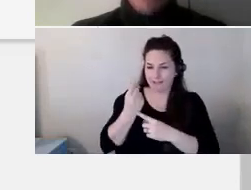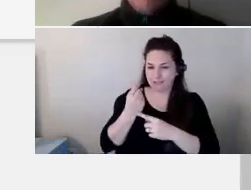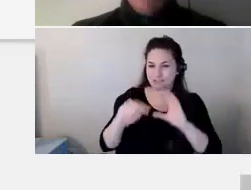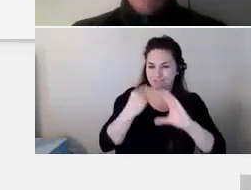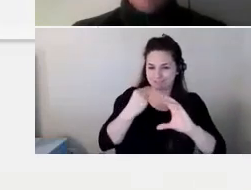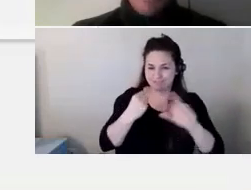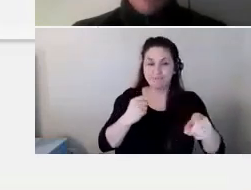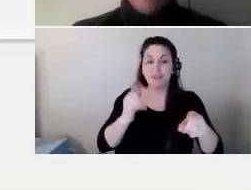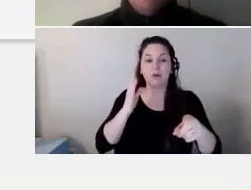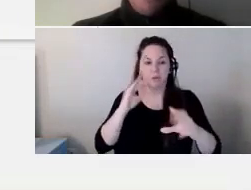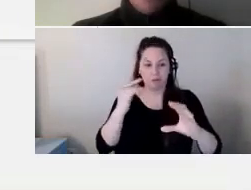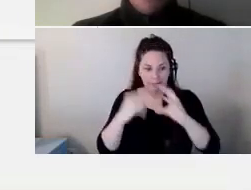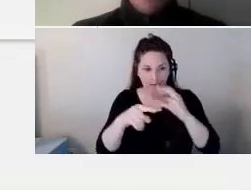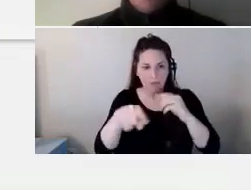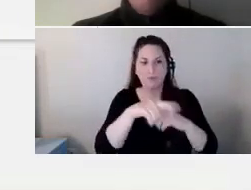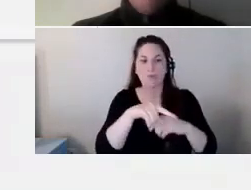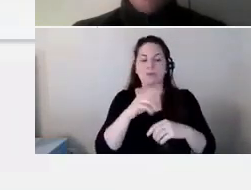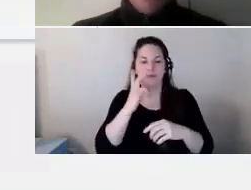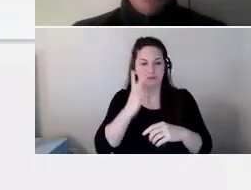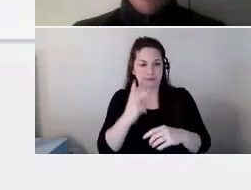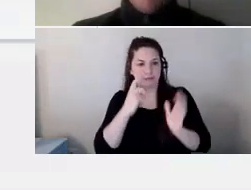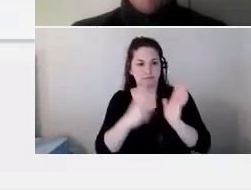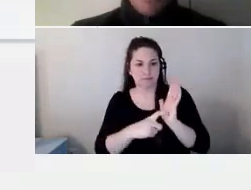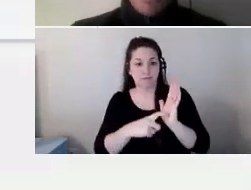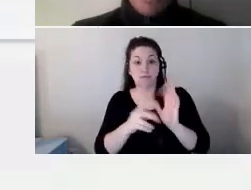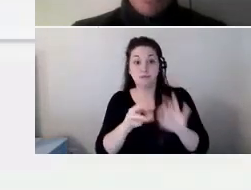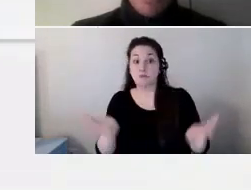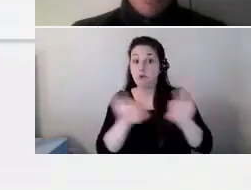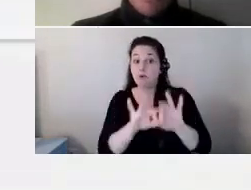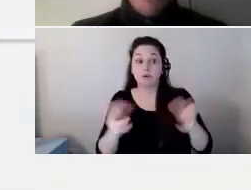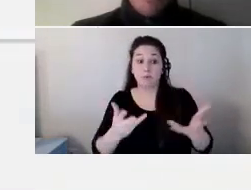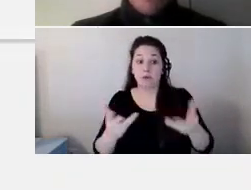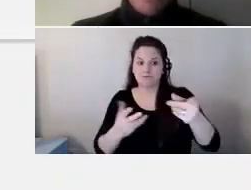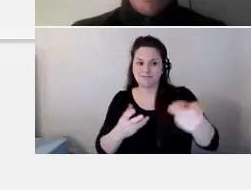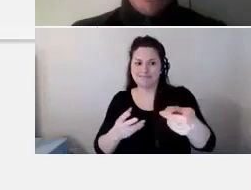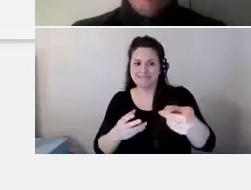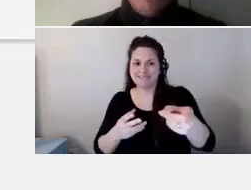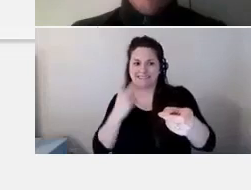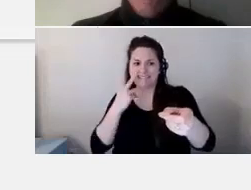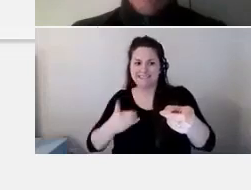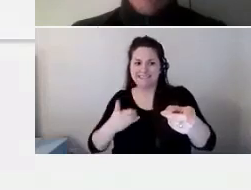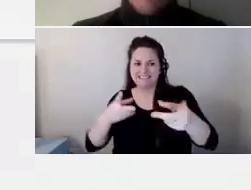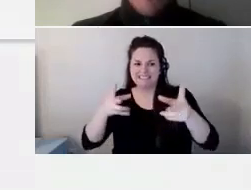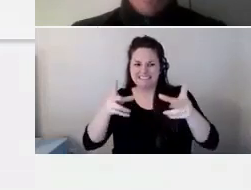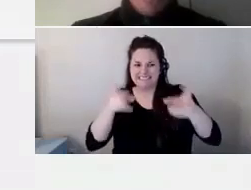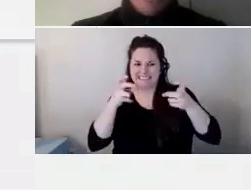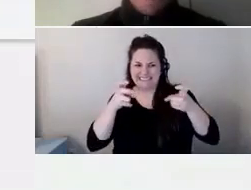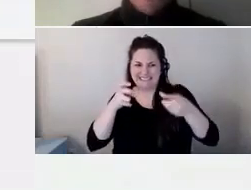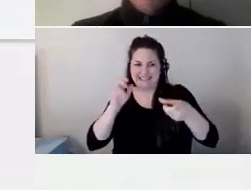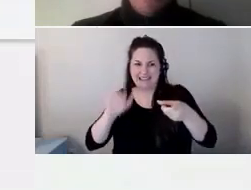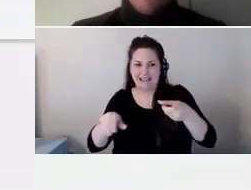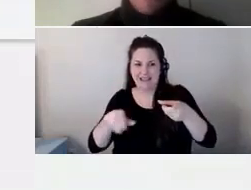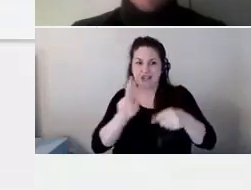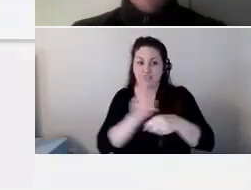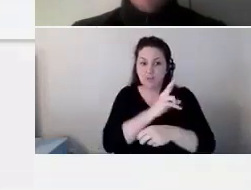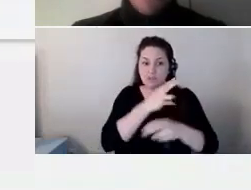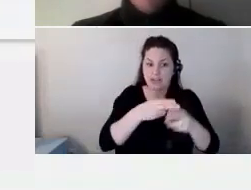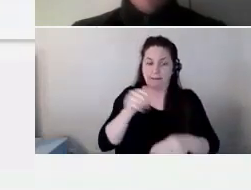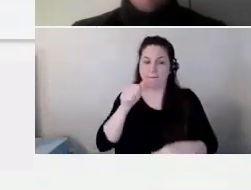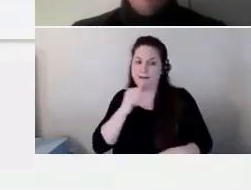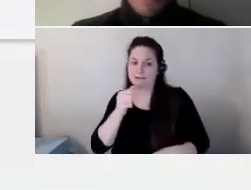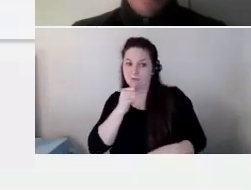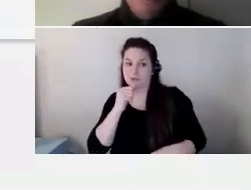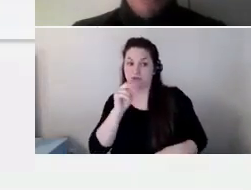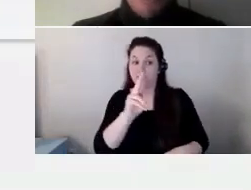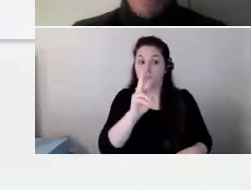mail inbox. And what is important here is this little snippet of text. The URL to your